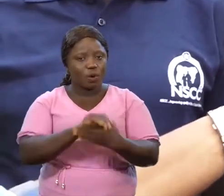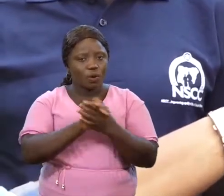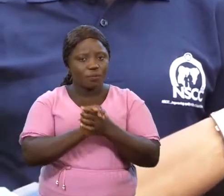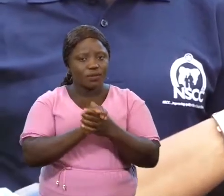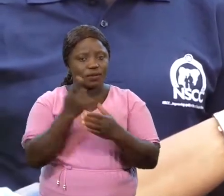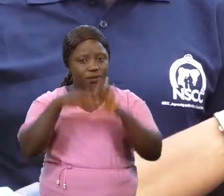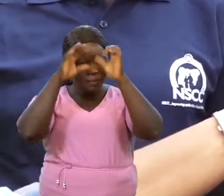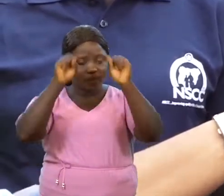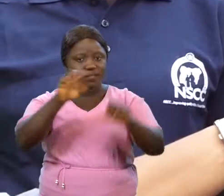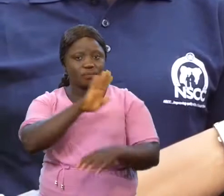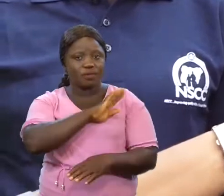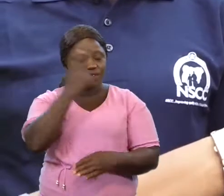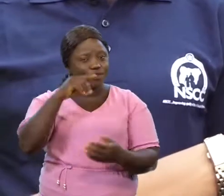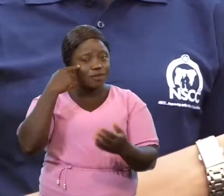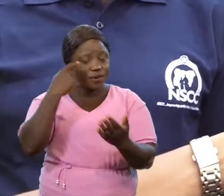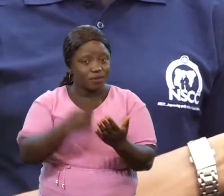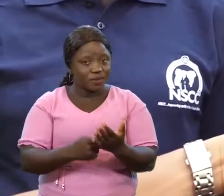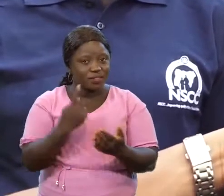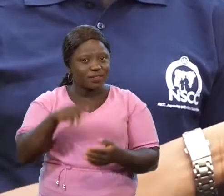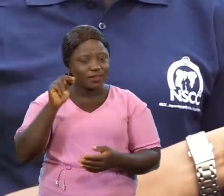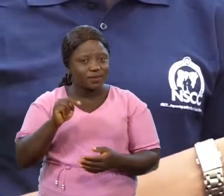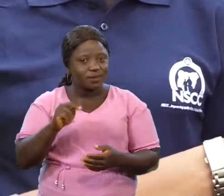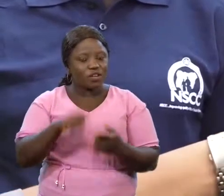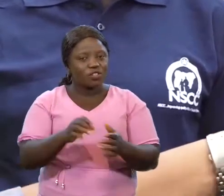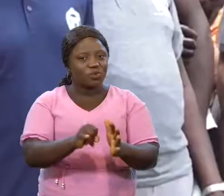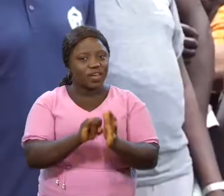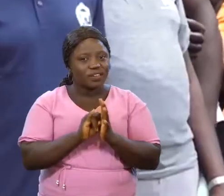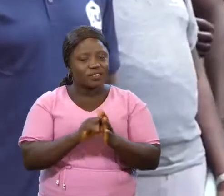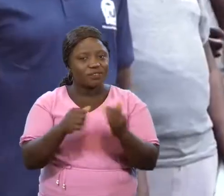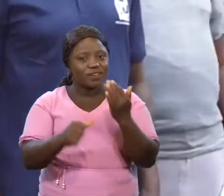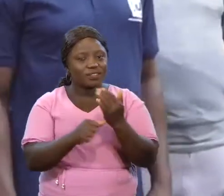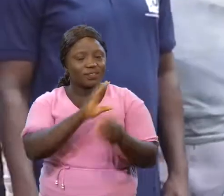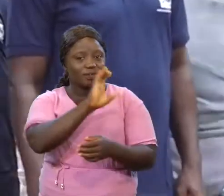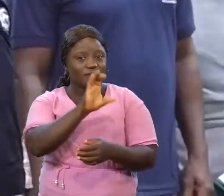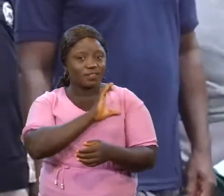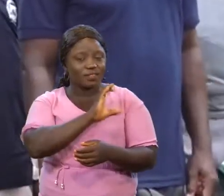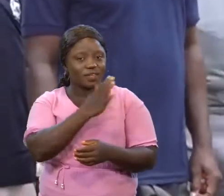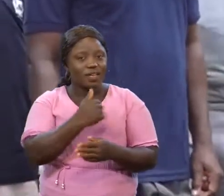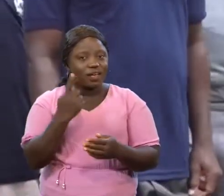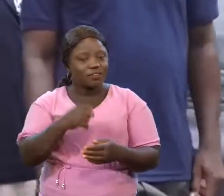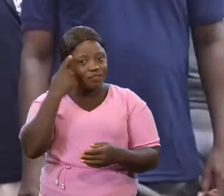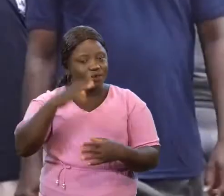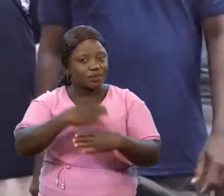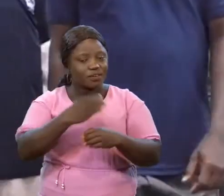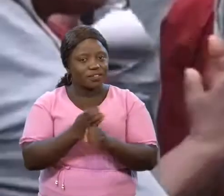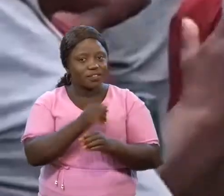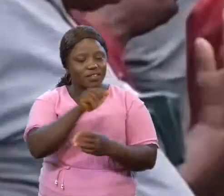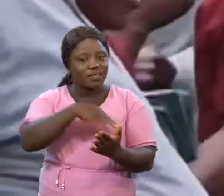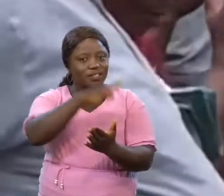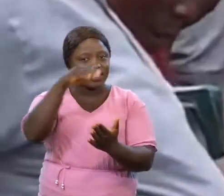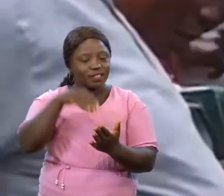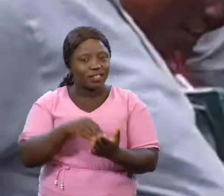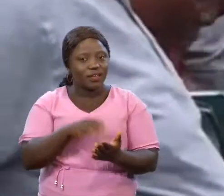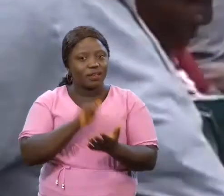Egbo, commended President Buhari for recognizing the need to identify senior citizens and for creating